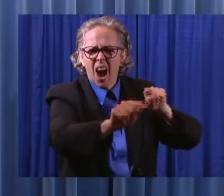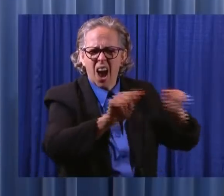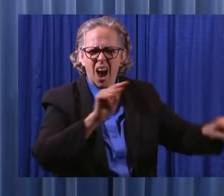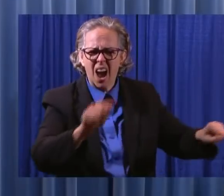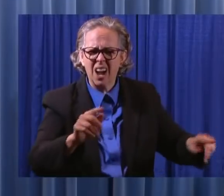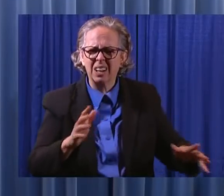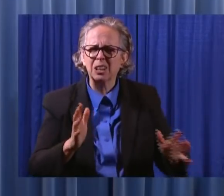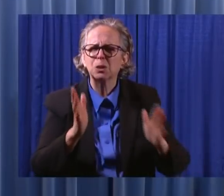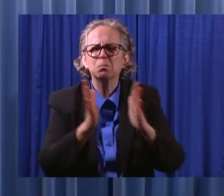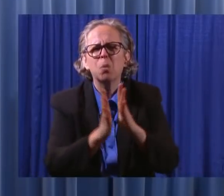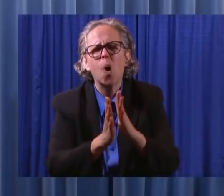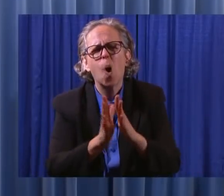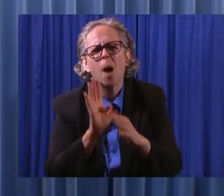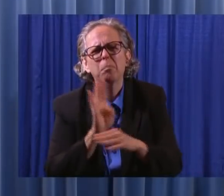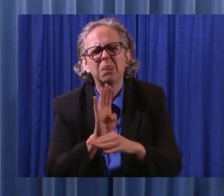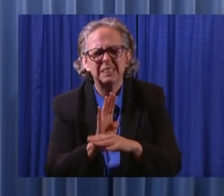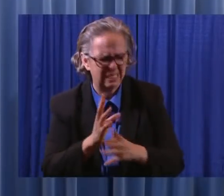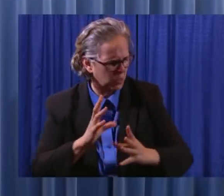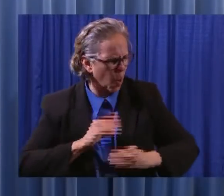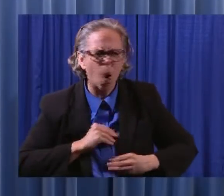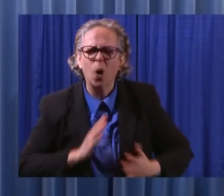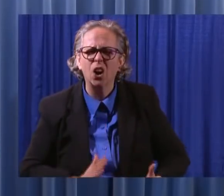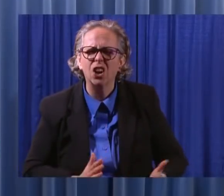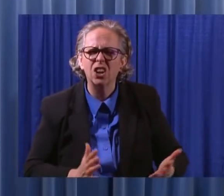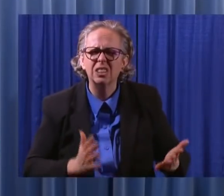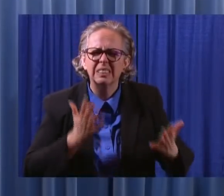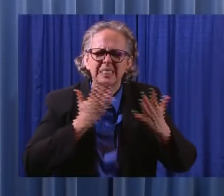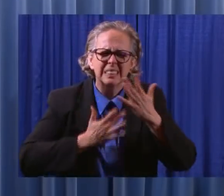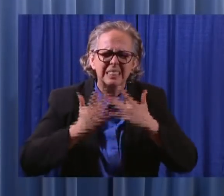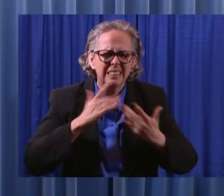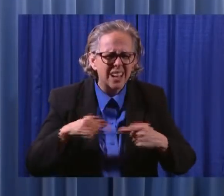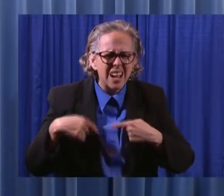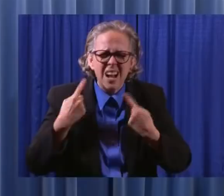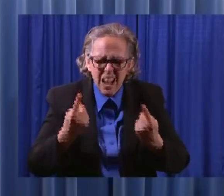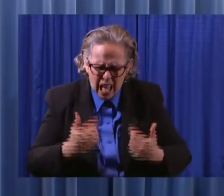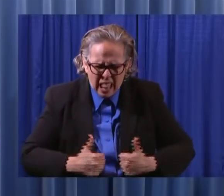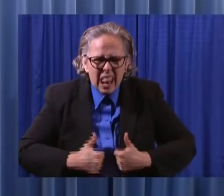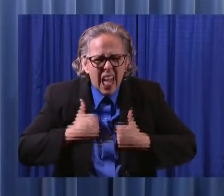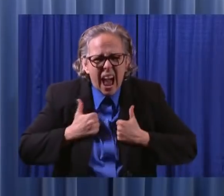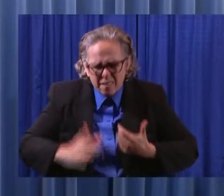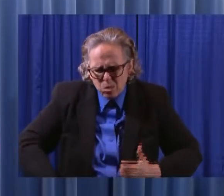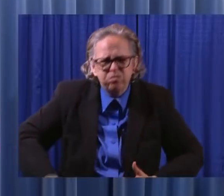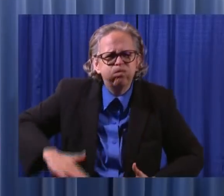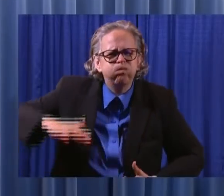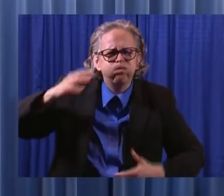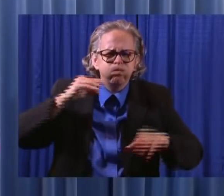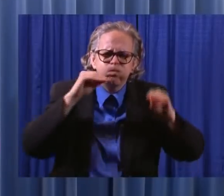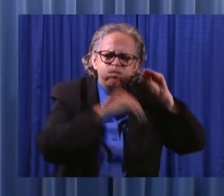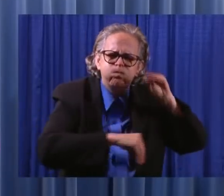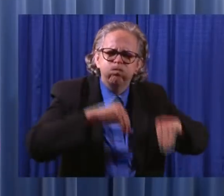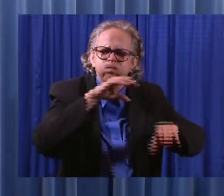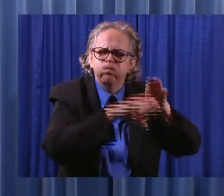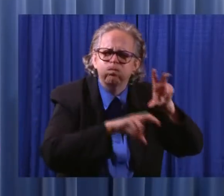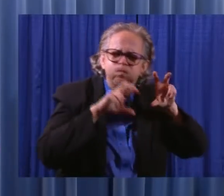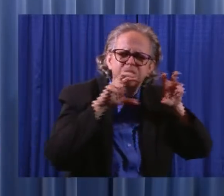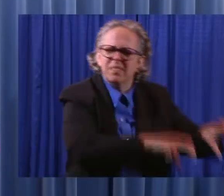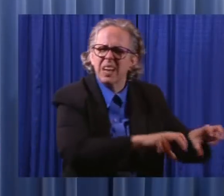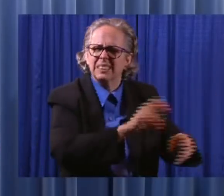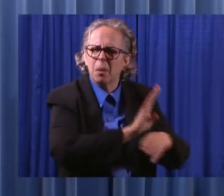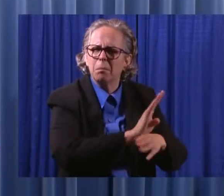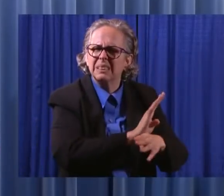businesses. They've worked a lifetime. They've worked many, many years. They've invested. They